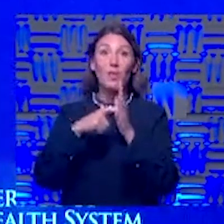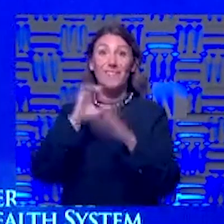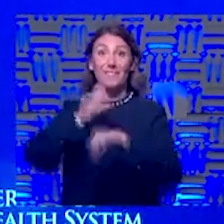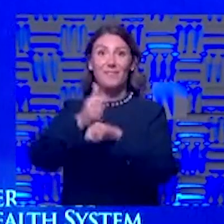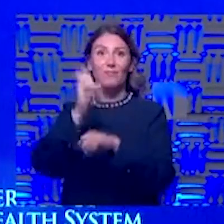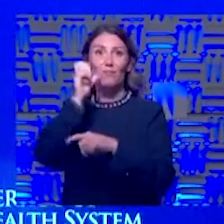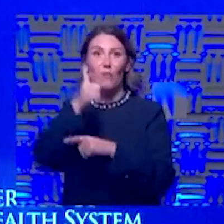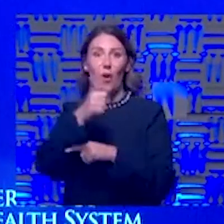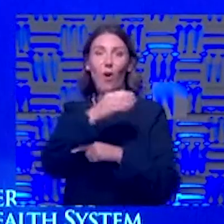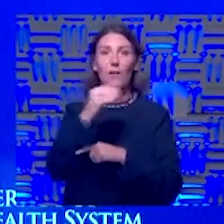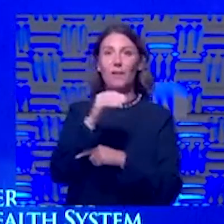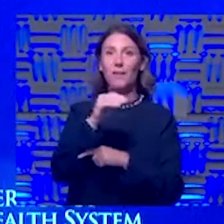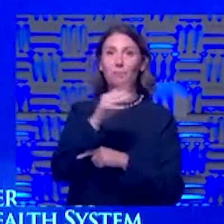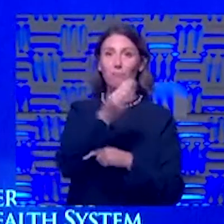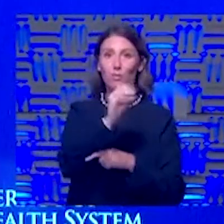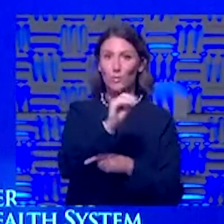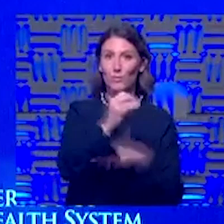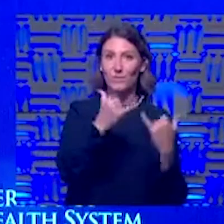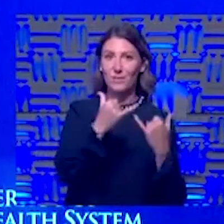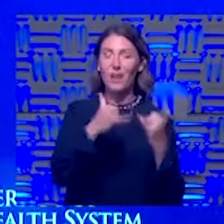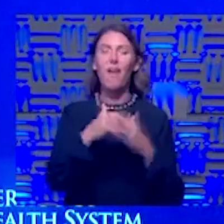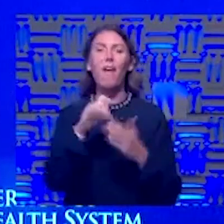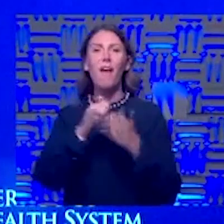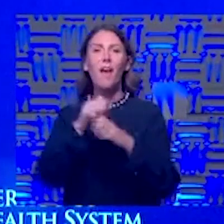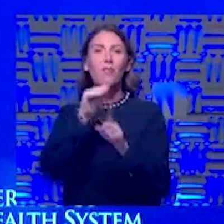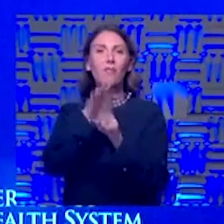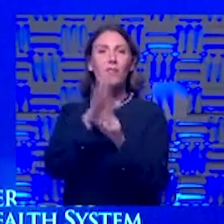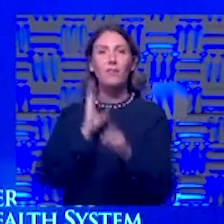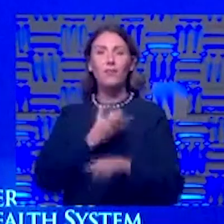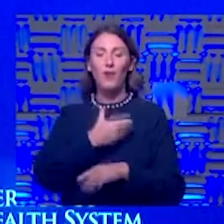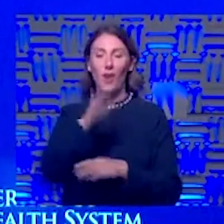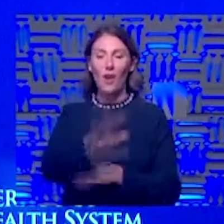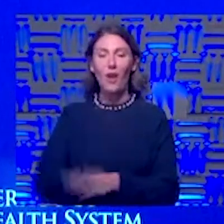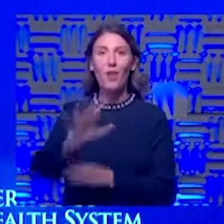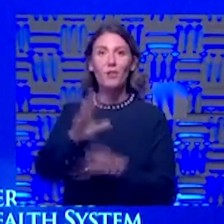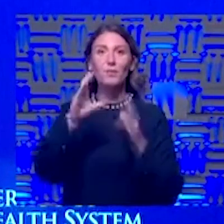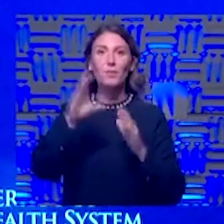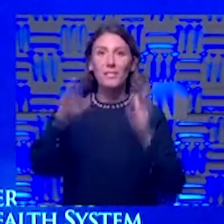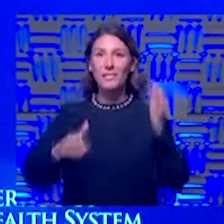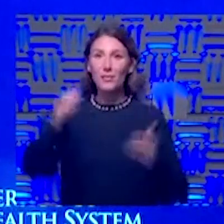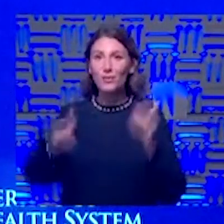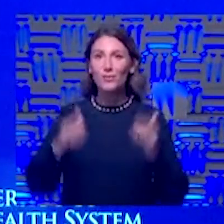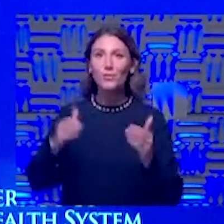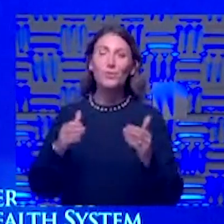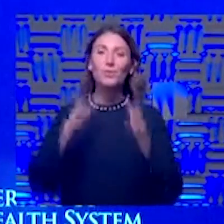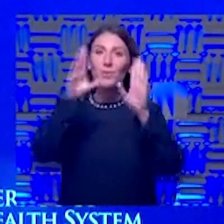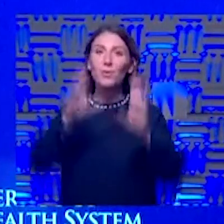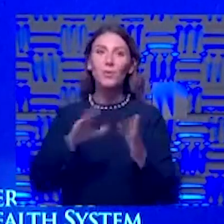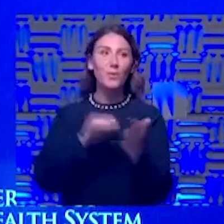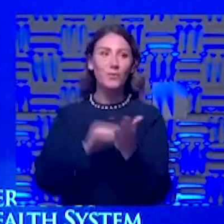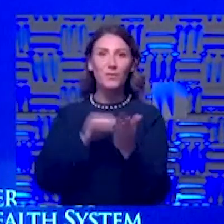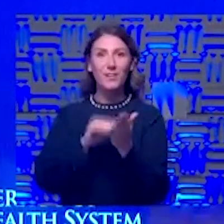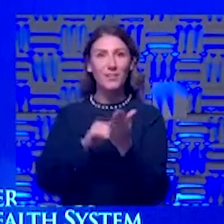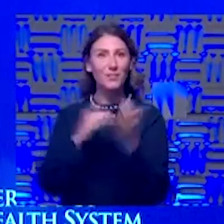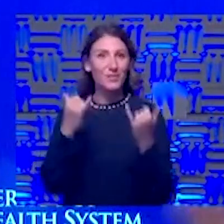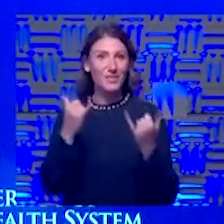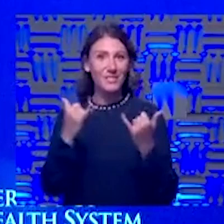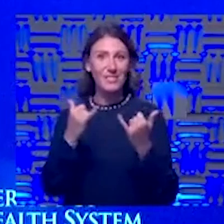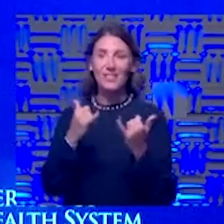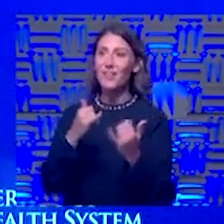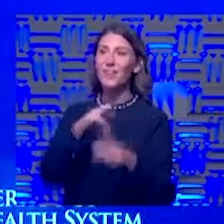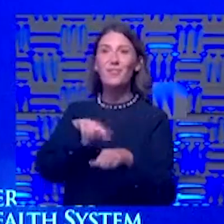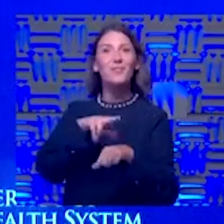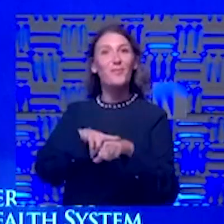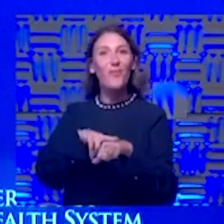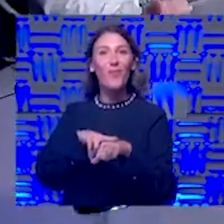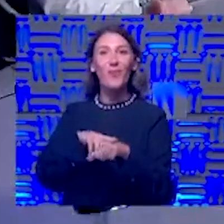talk a little bit about that and how that's going to affect our areas. First, want to introduce our great doctors who are joining us today. Of course, Dr. Dana Hawkinson